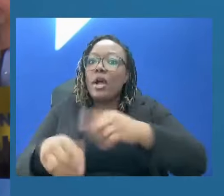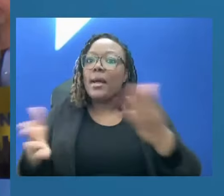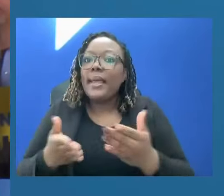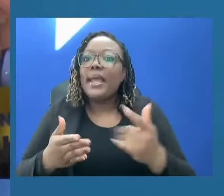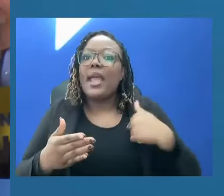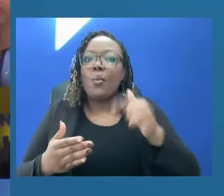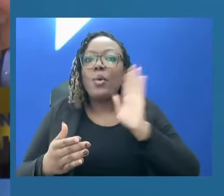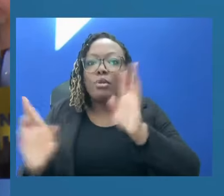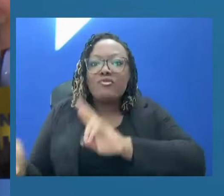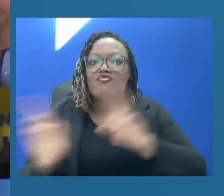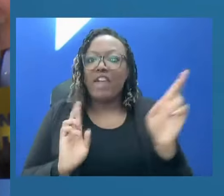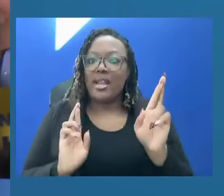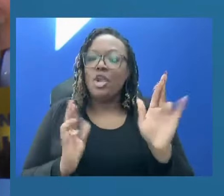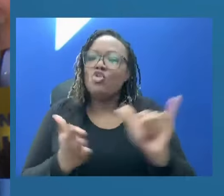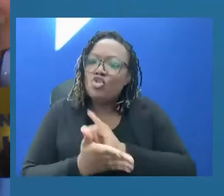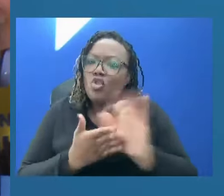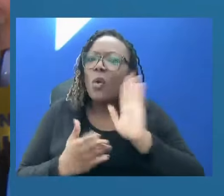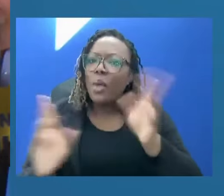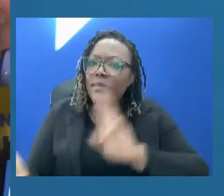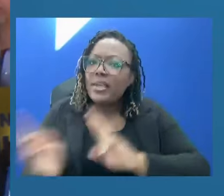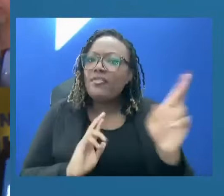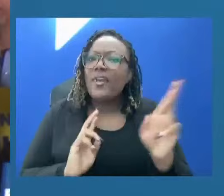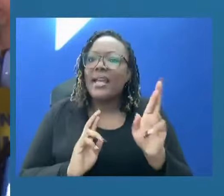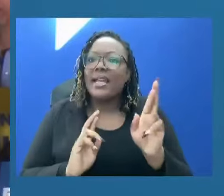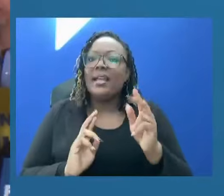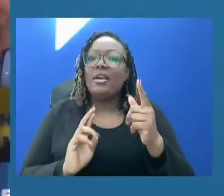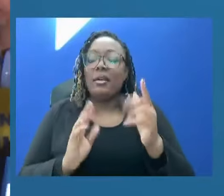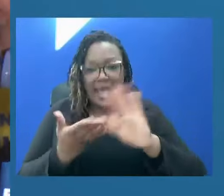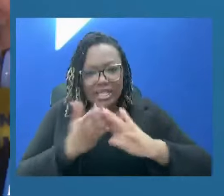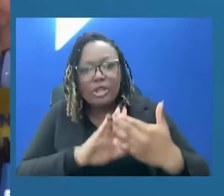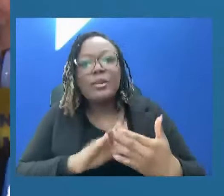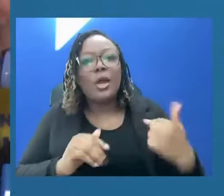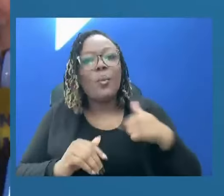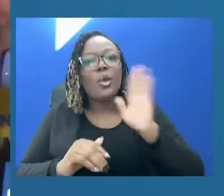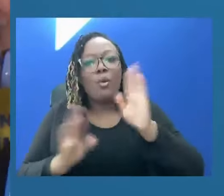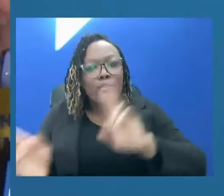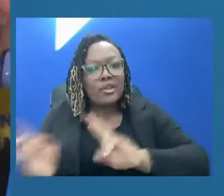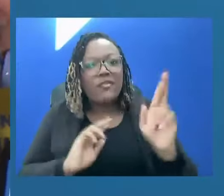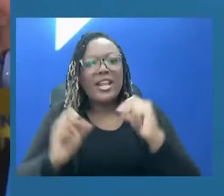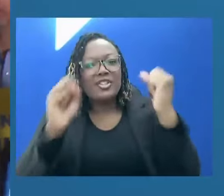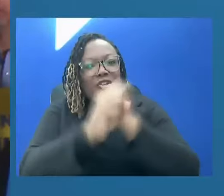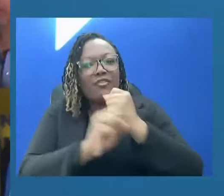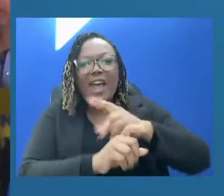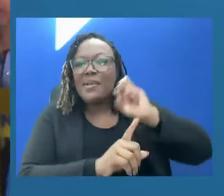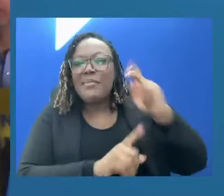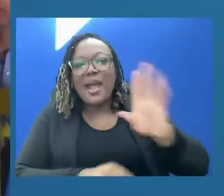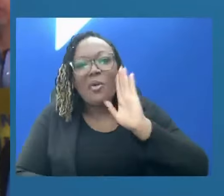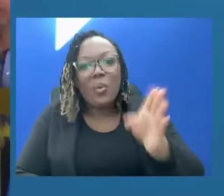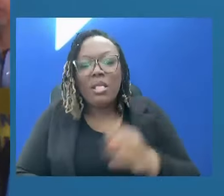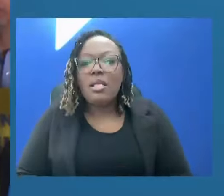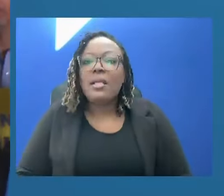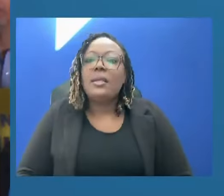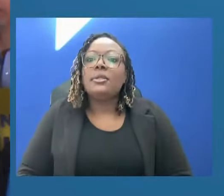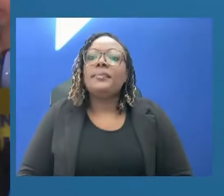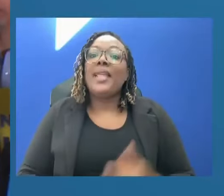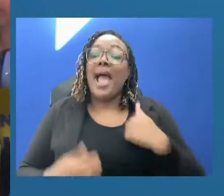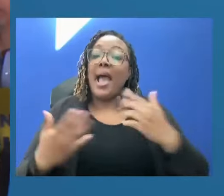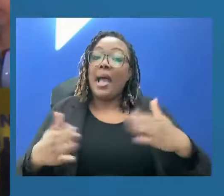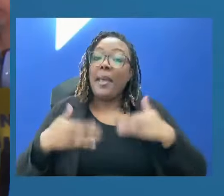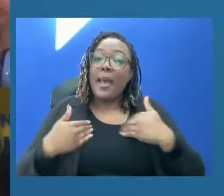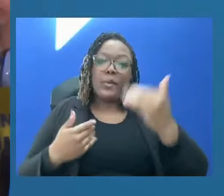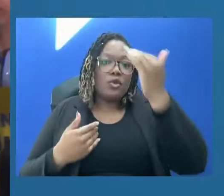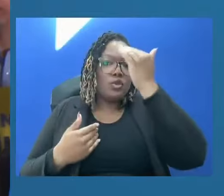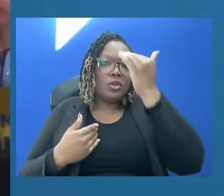be ready. We're going to be ready as a community. We will be ready to fight back. And I'm happy to know, I